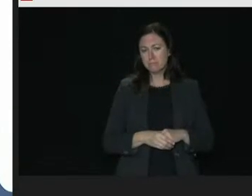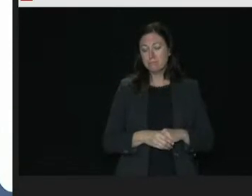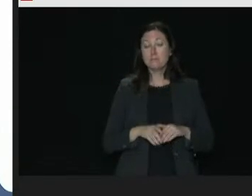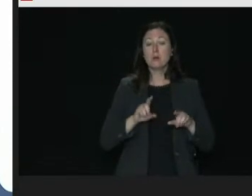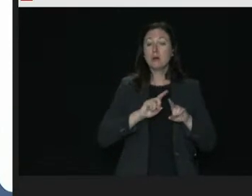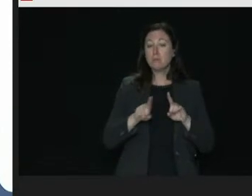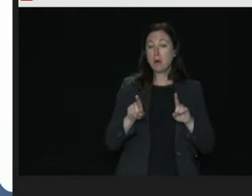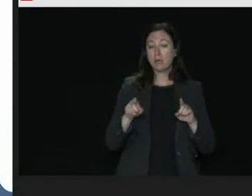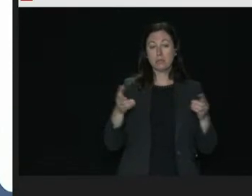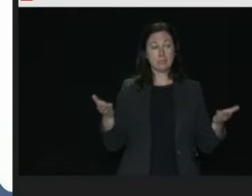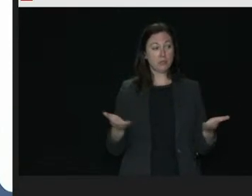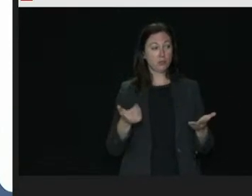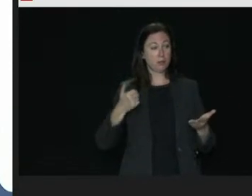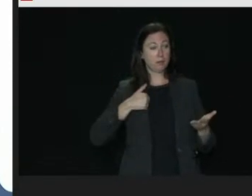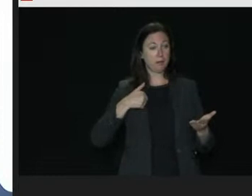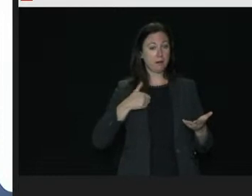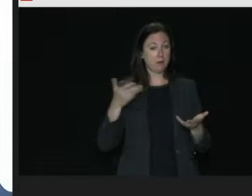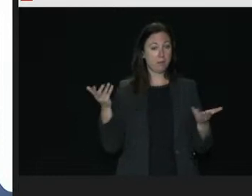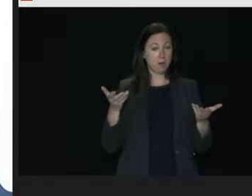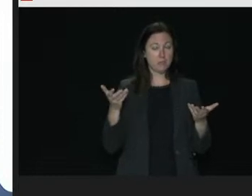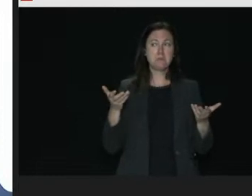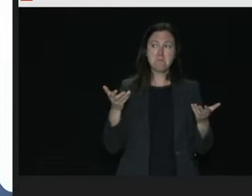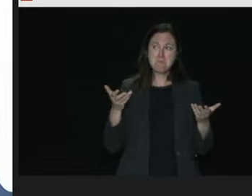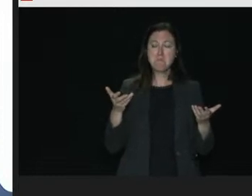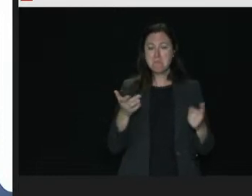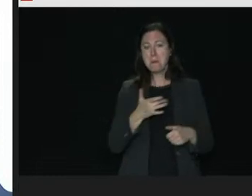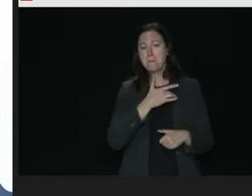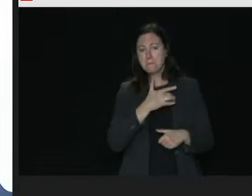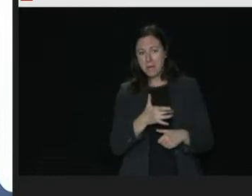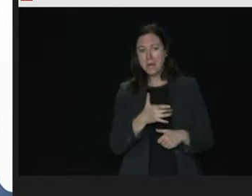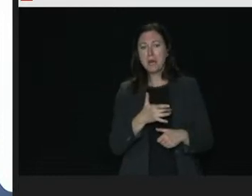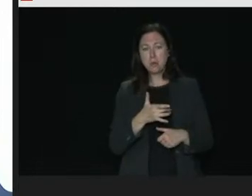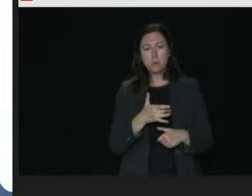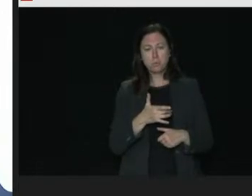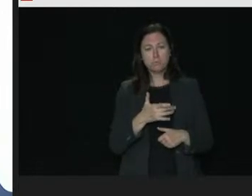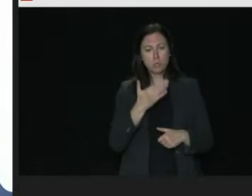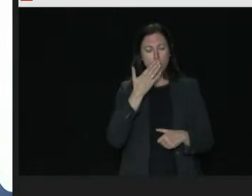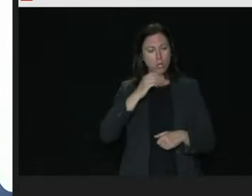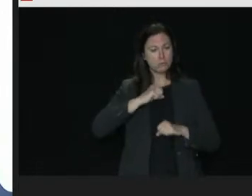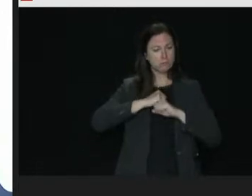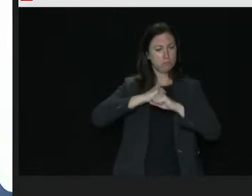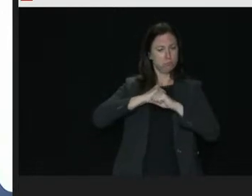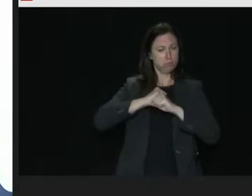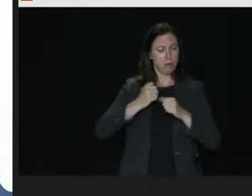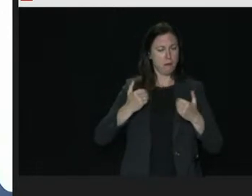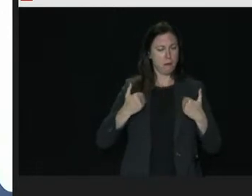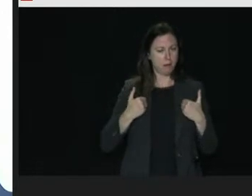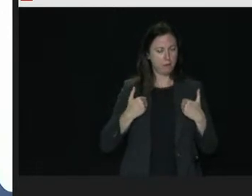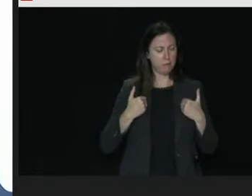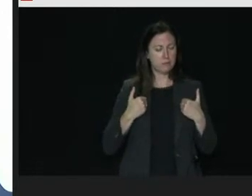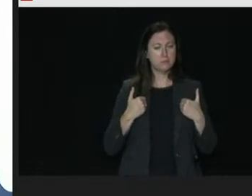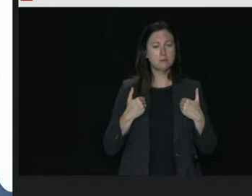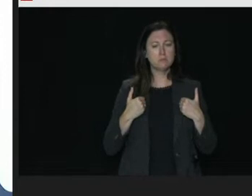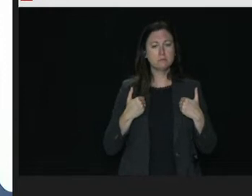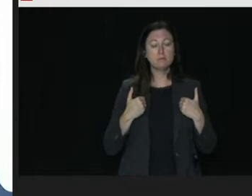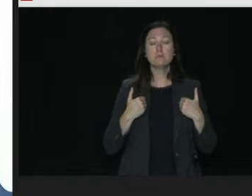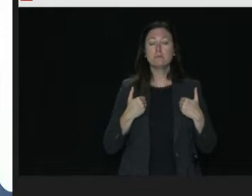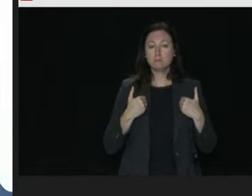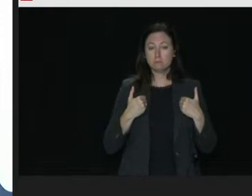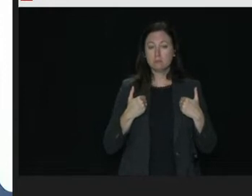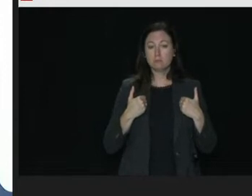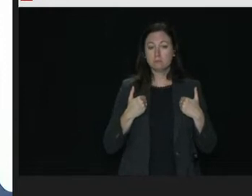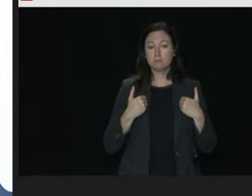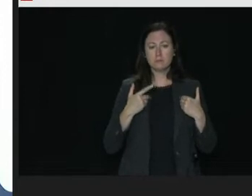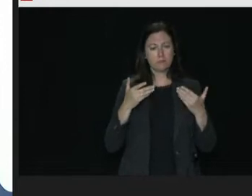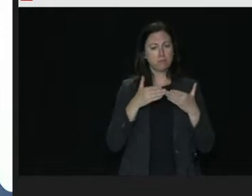we can see here in Canada is that, in general, we still have a good protection, especially when it comes to severe illness in the